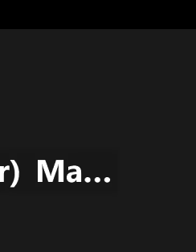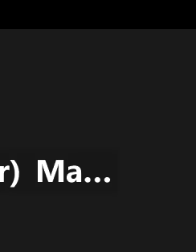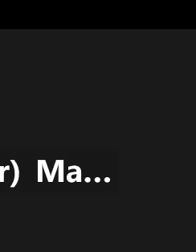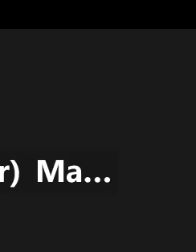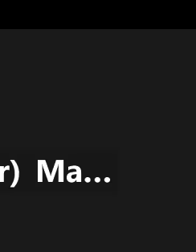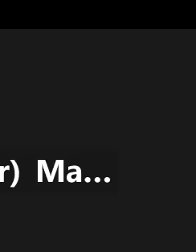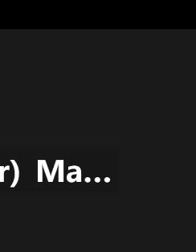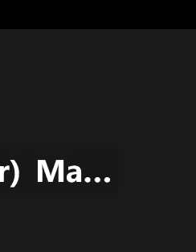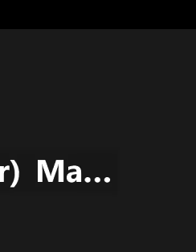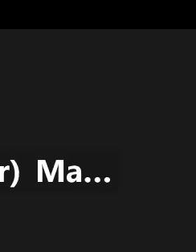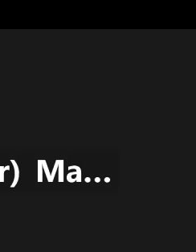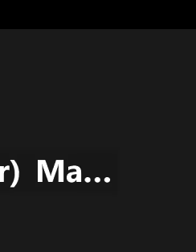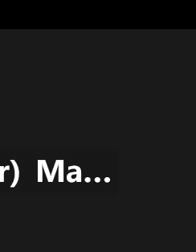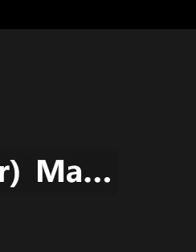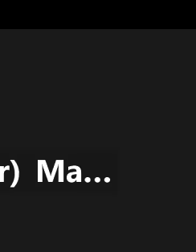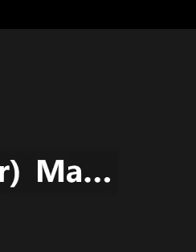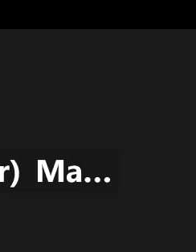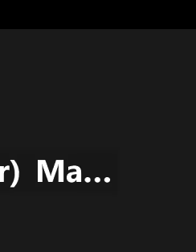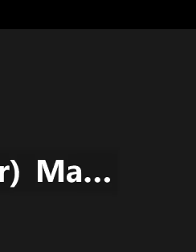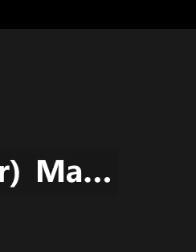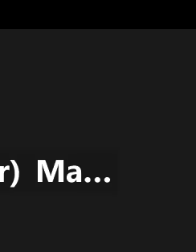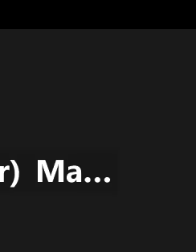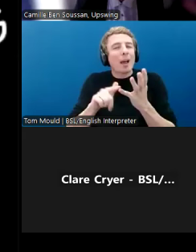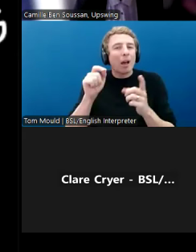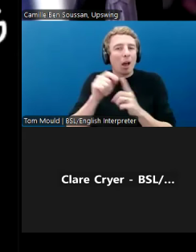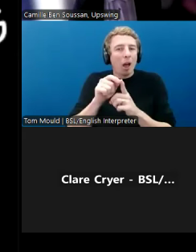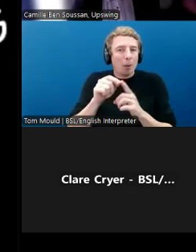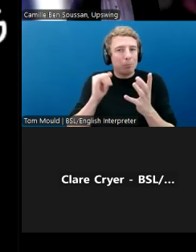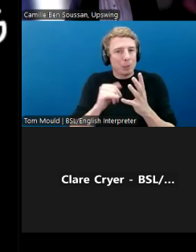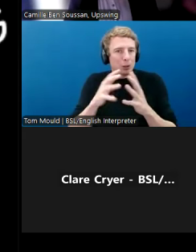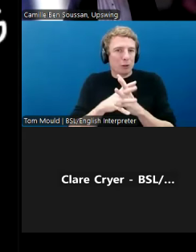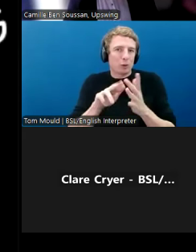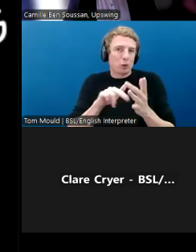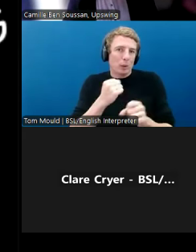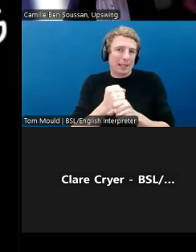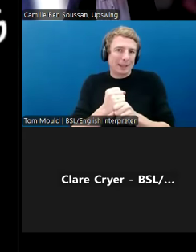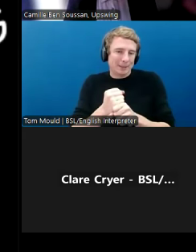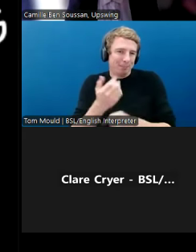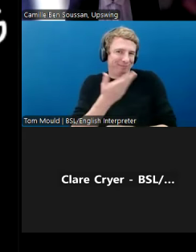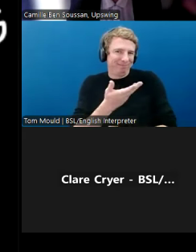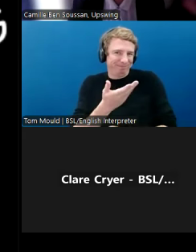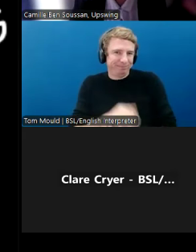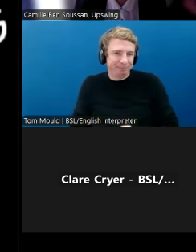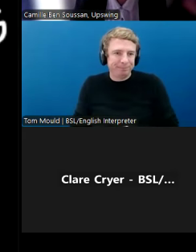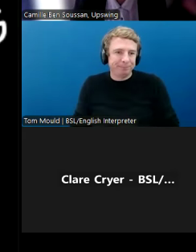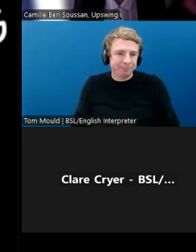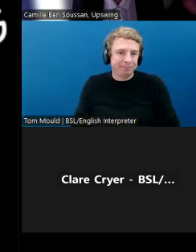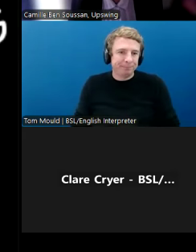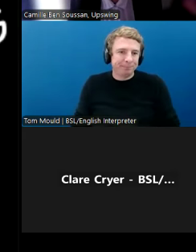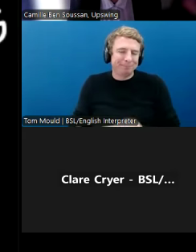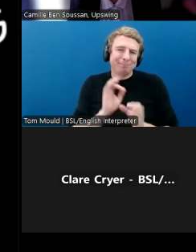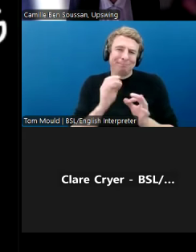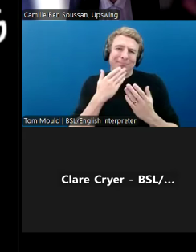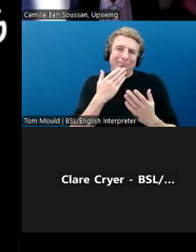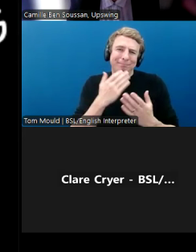I'm going to hand over to you. Thank you, Natalie. Thank you. I have a presentation here and